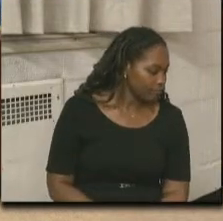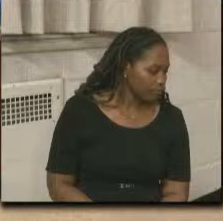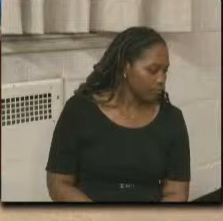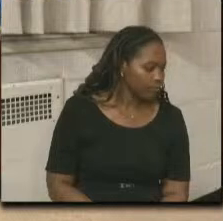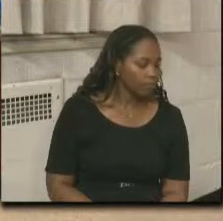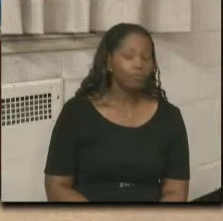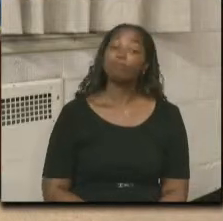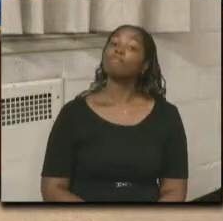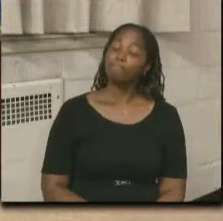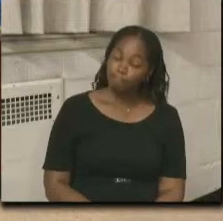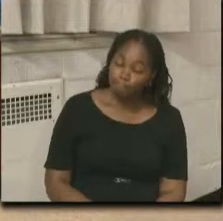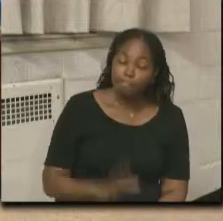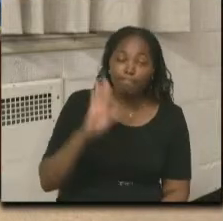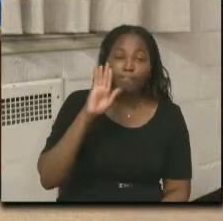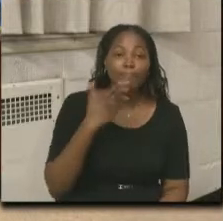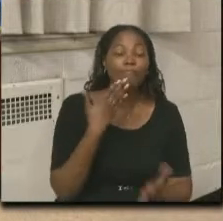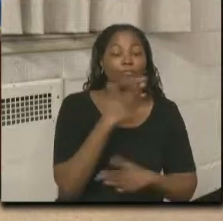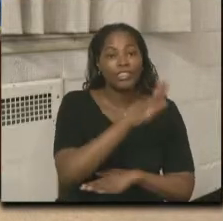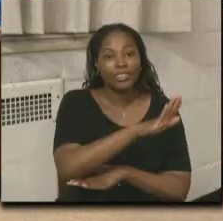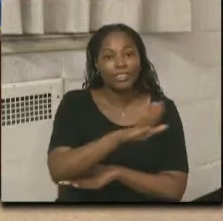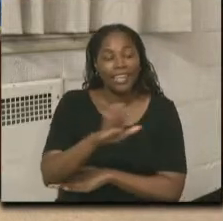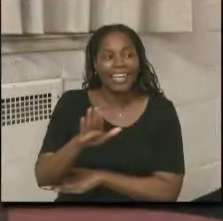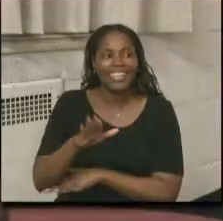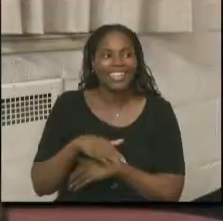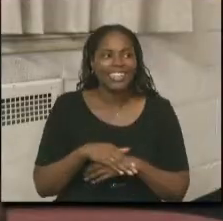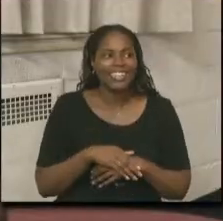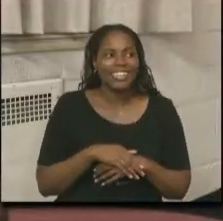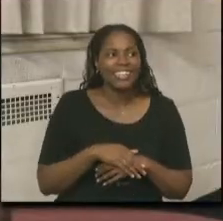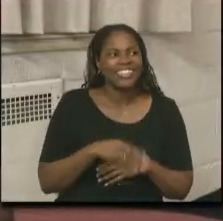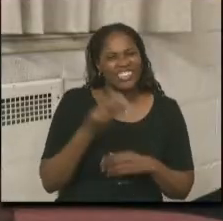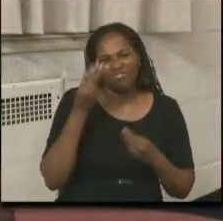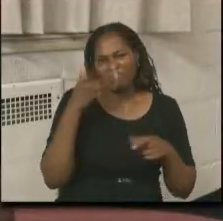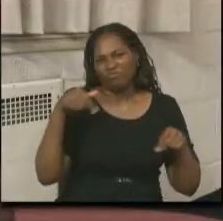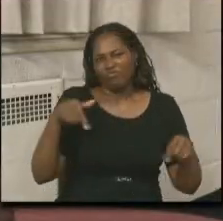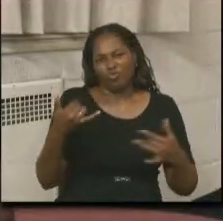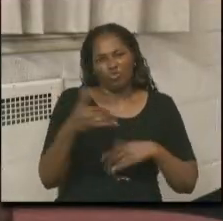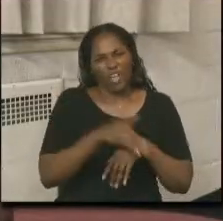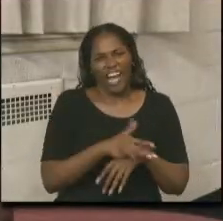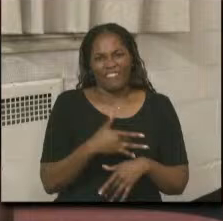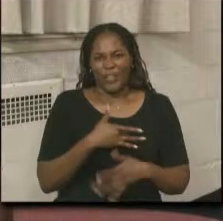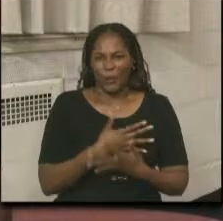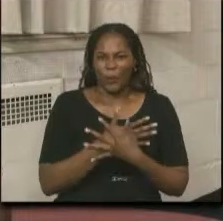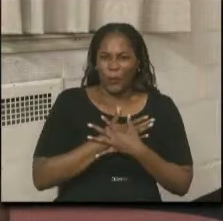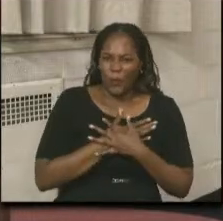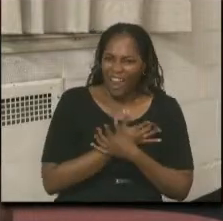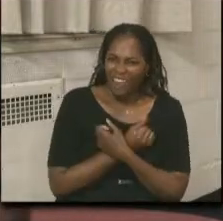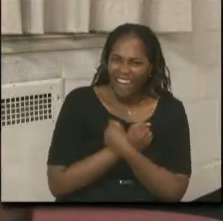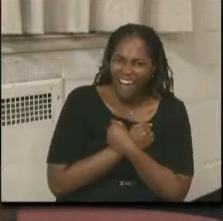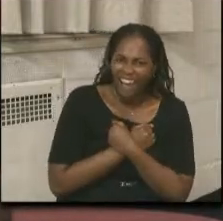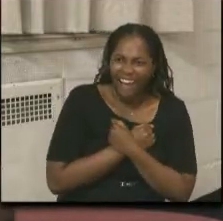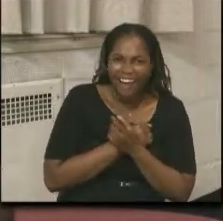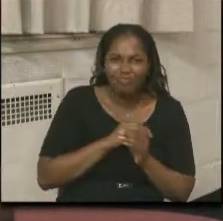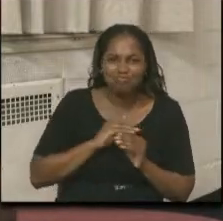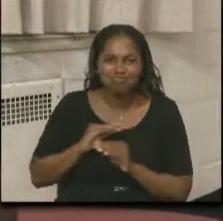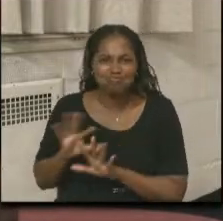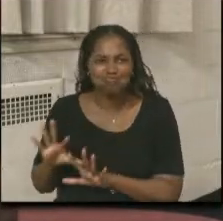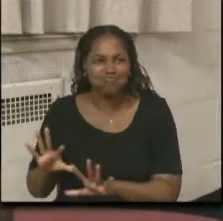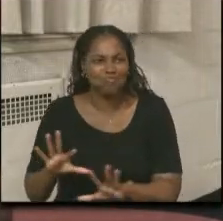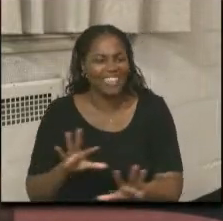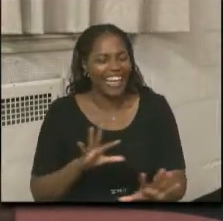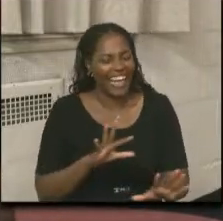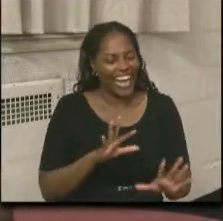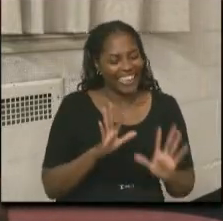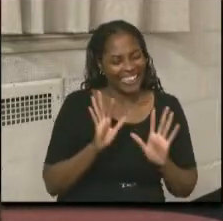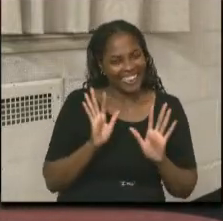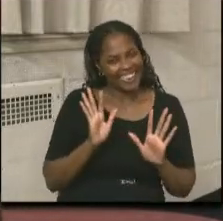Good evening, all. I'm really feeling the love. I hate to say what I'm going to